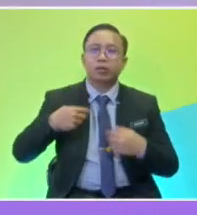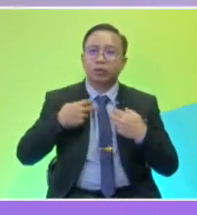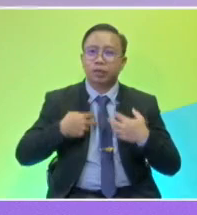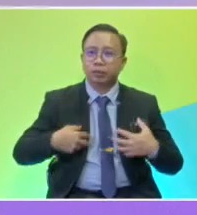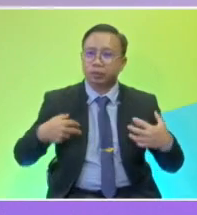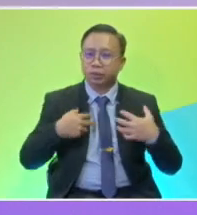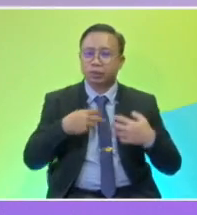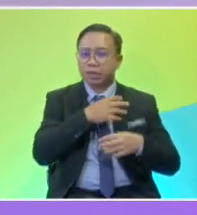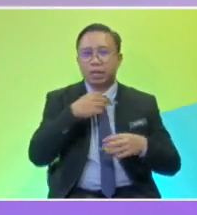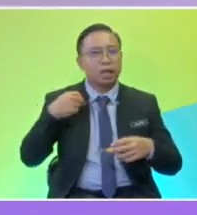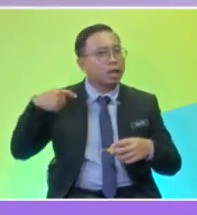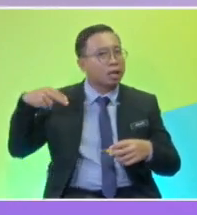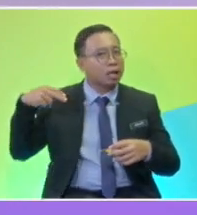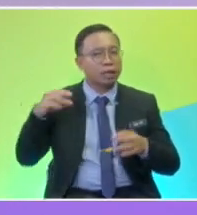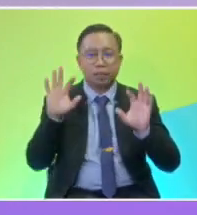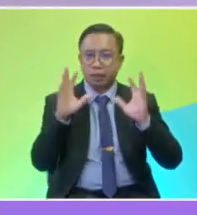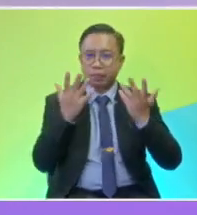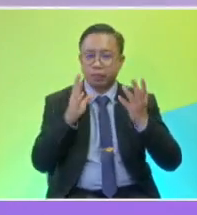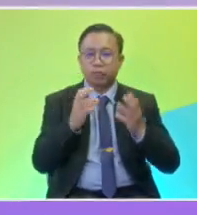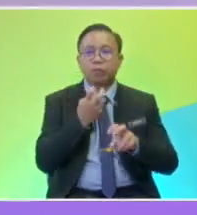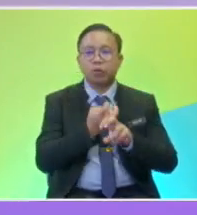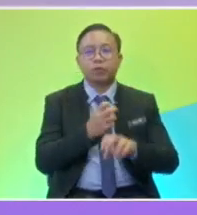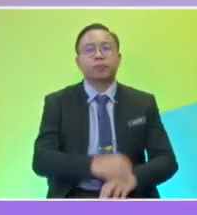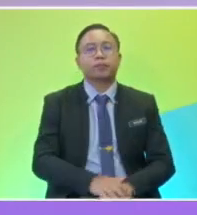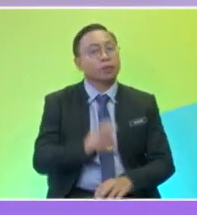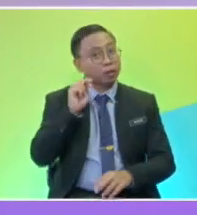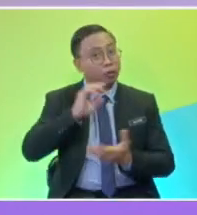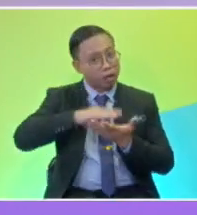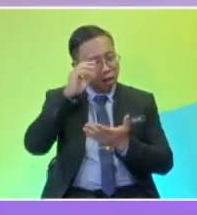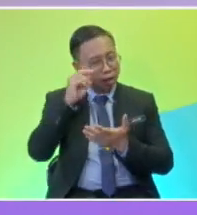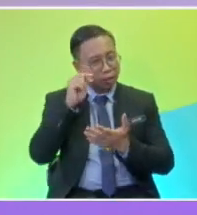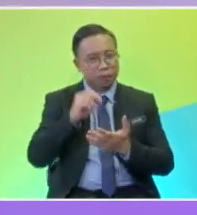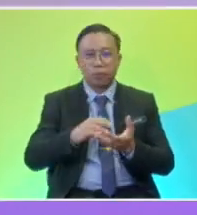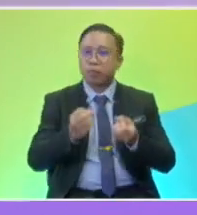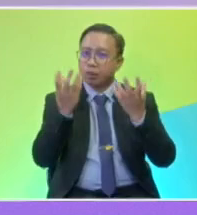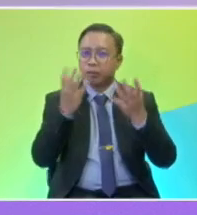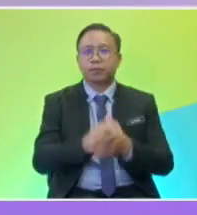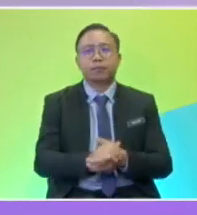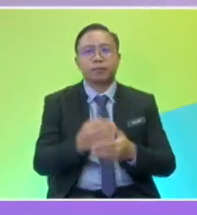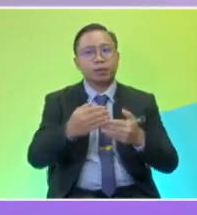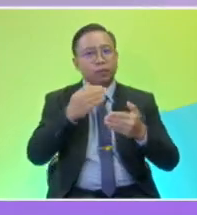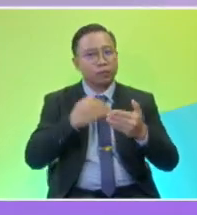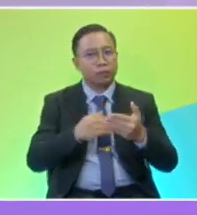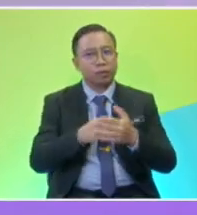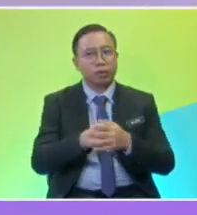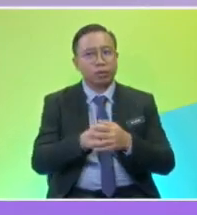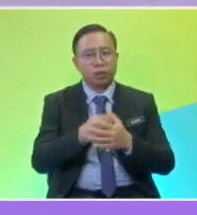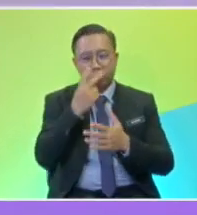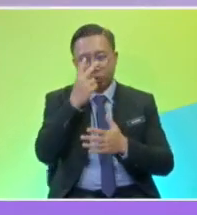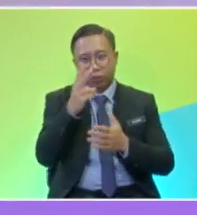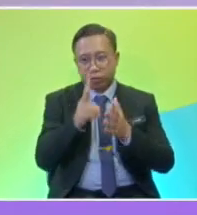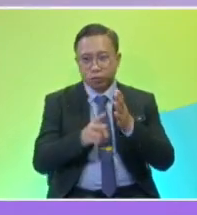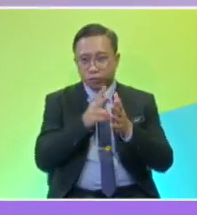and all. So we are going to learn a lot more about this, right? Yeah, correct. And let's, before that, quickly watch a video